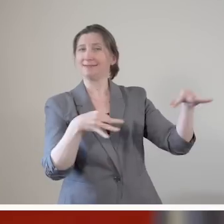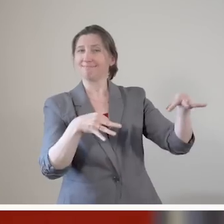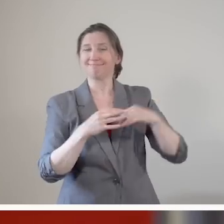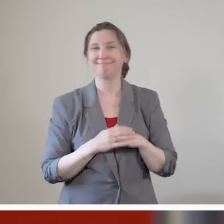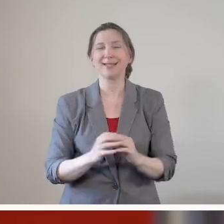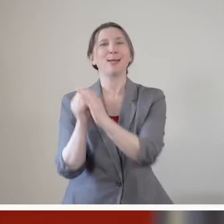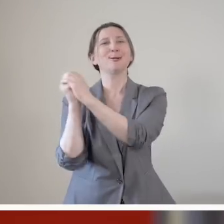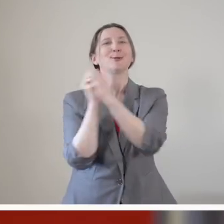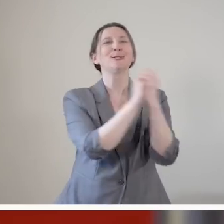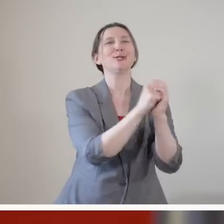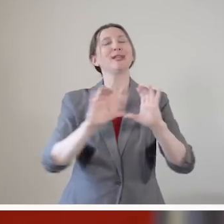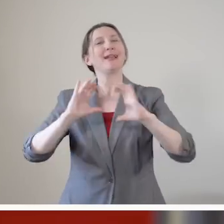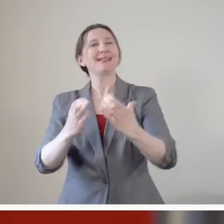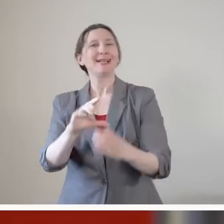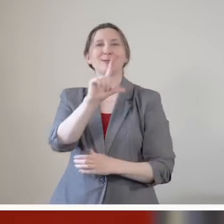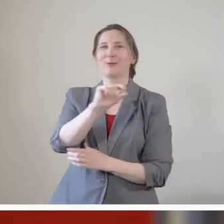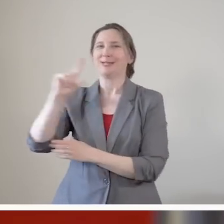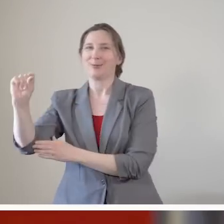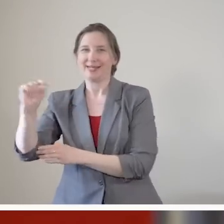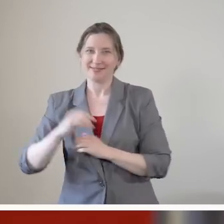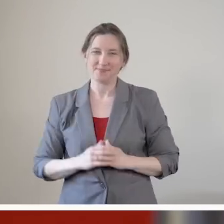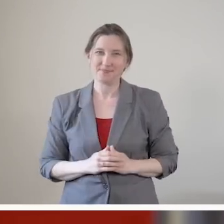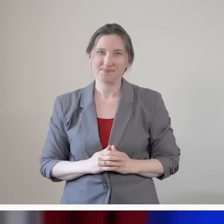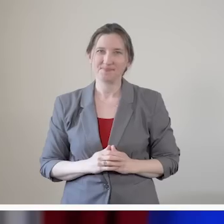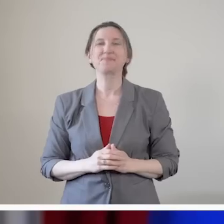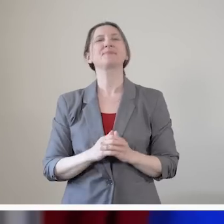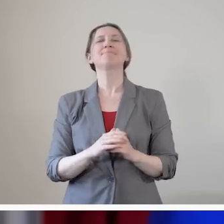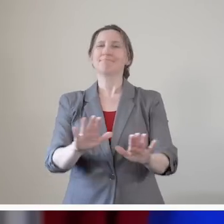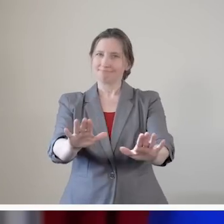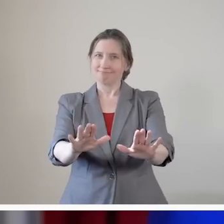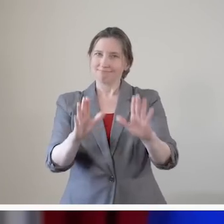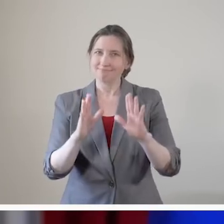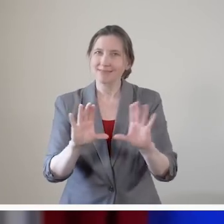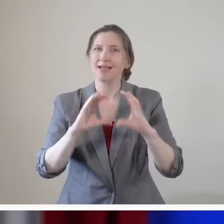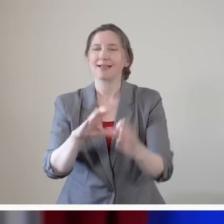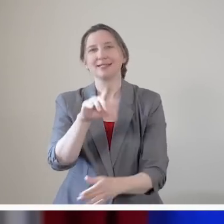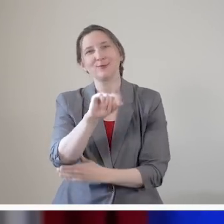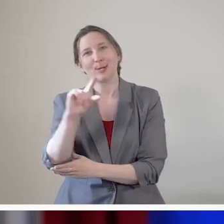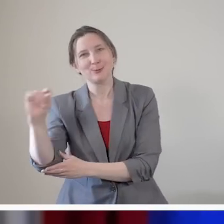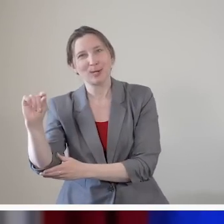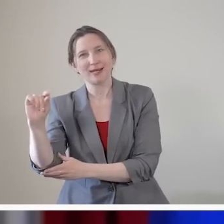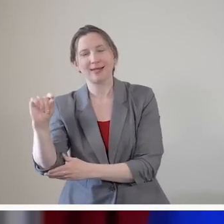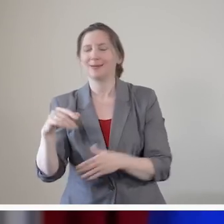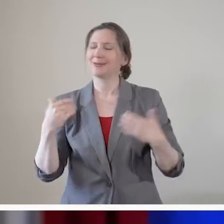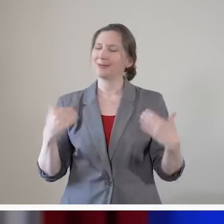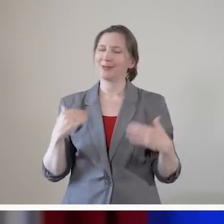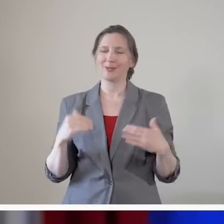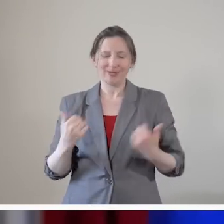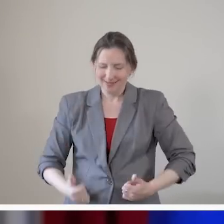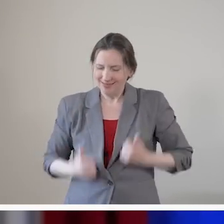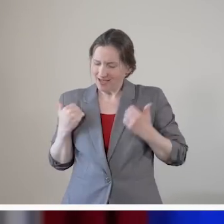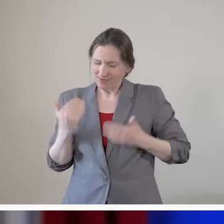Congratulations to the class of 2020. Class of 2020, you have arrived at an